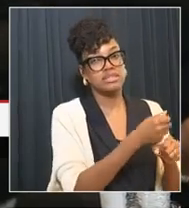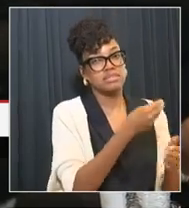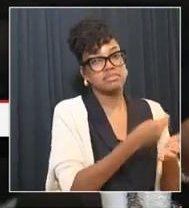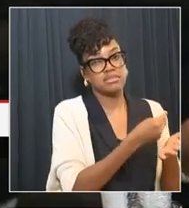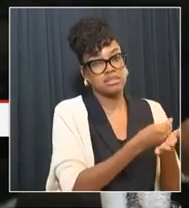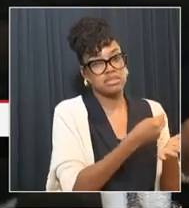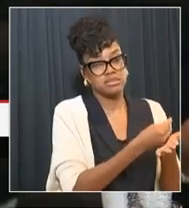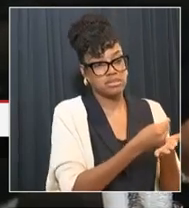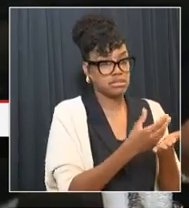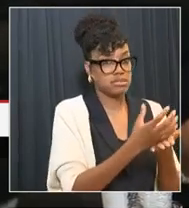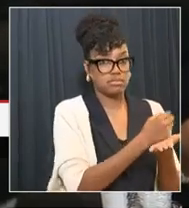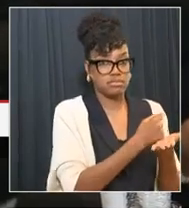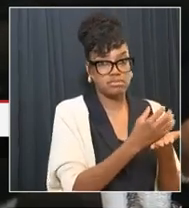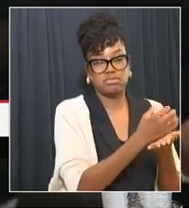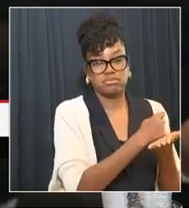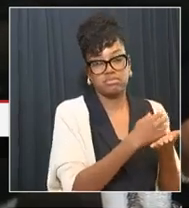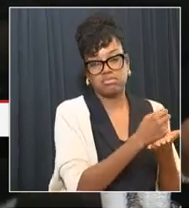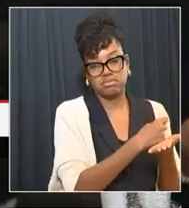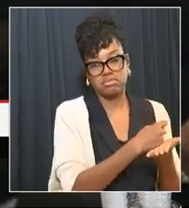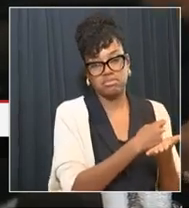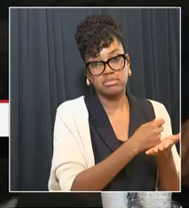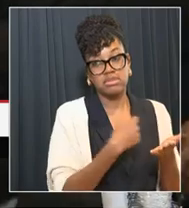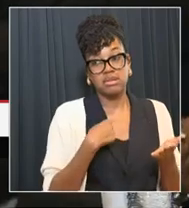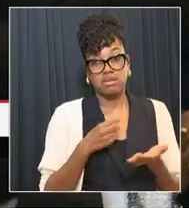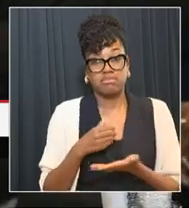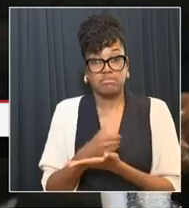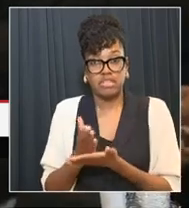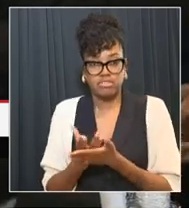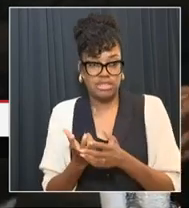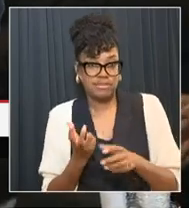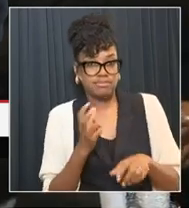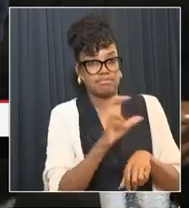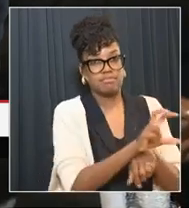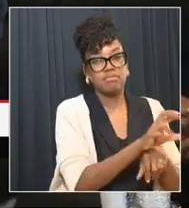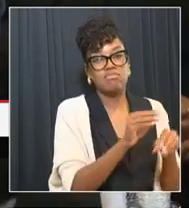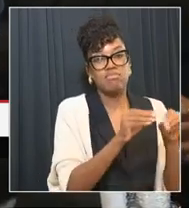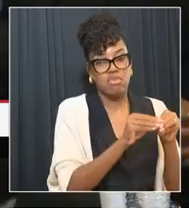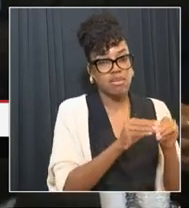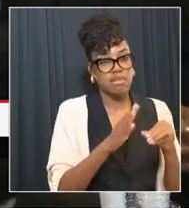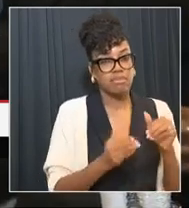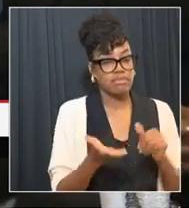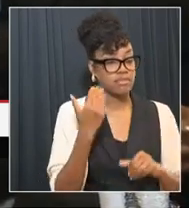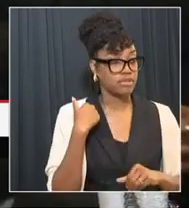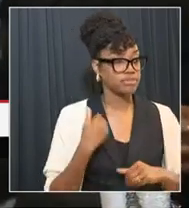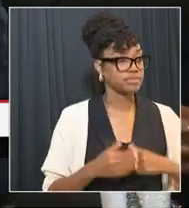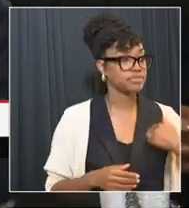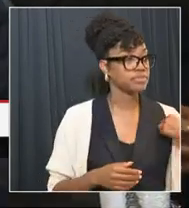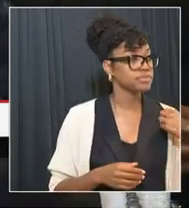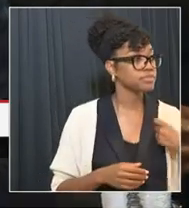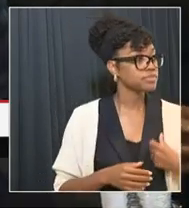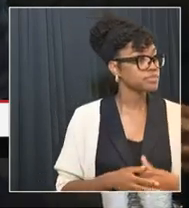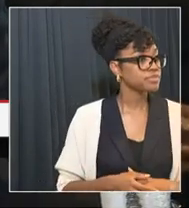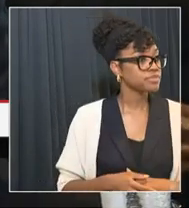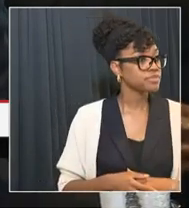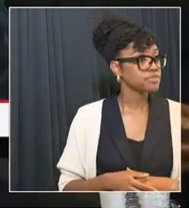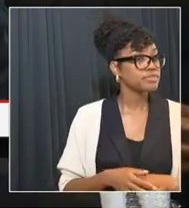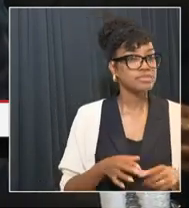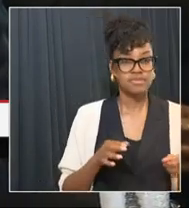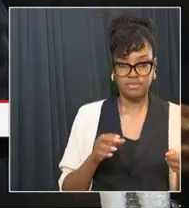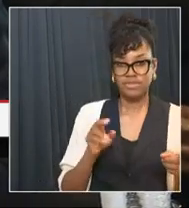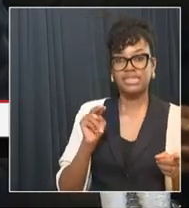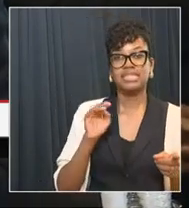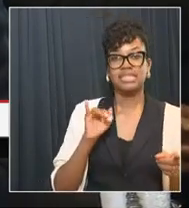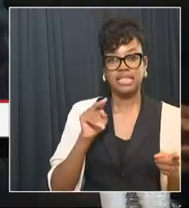put into business attraction significantly. Yeah, I'll also just say, all the investments in the